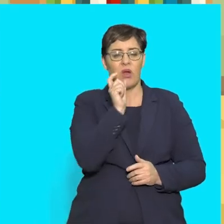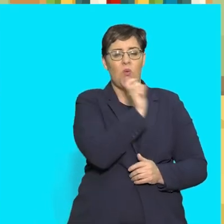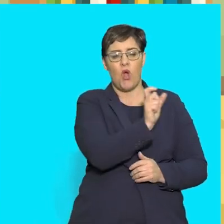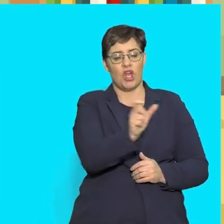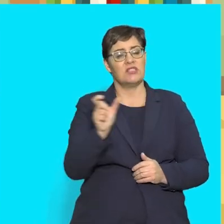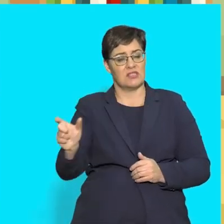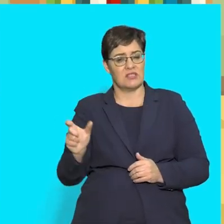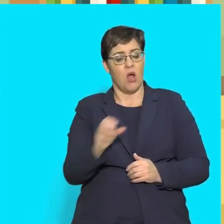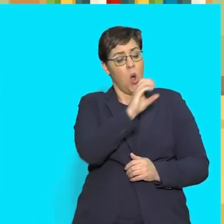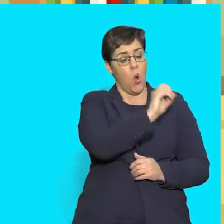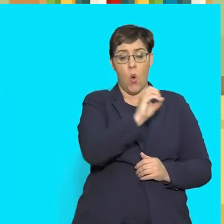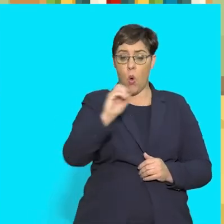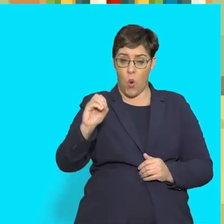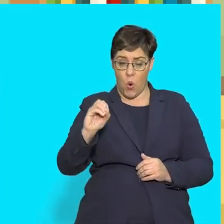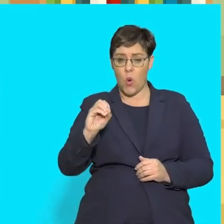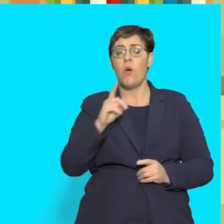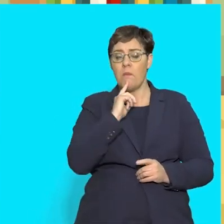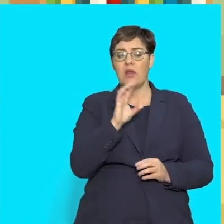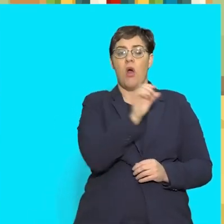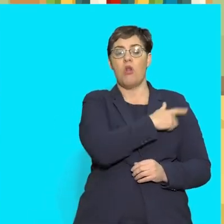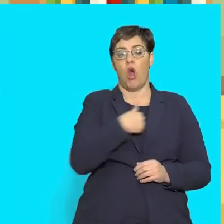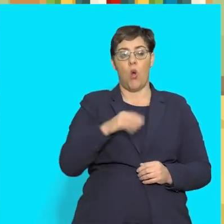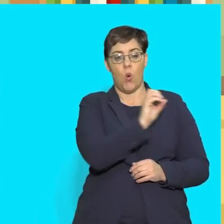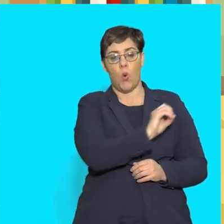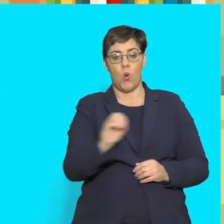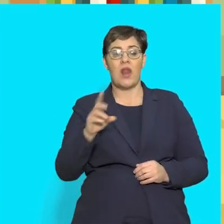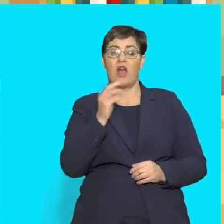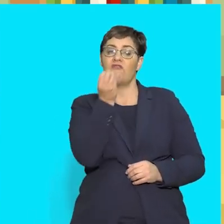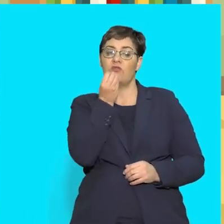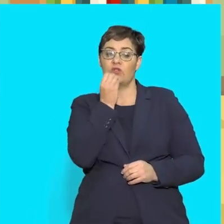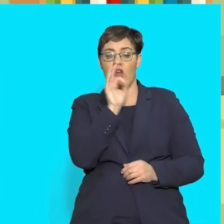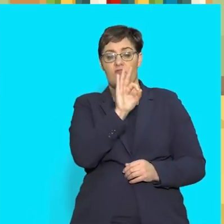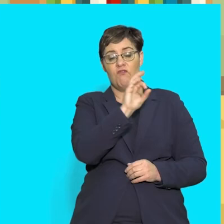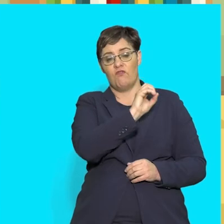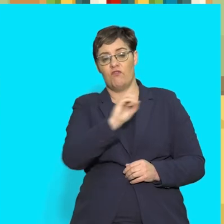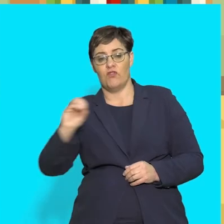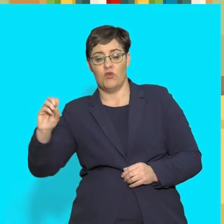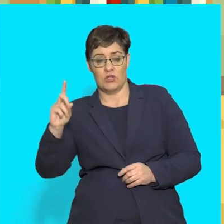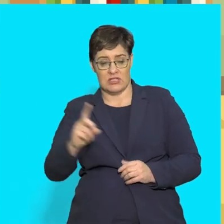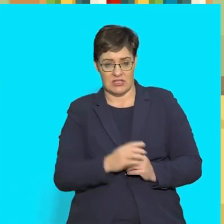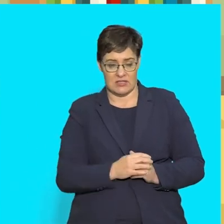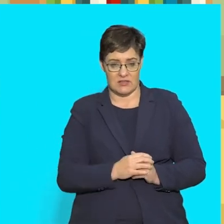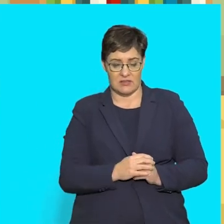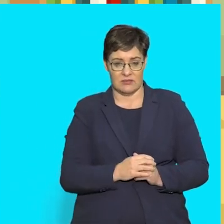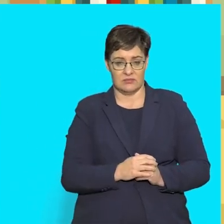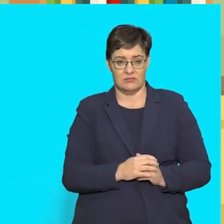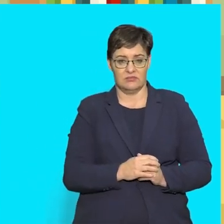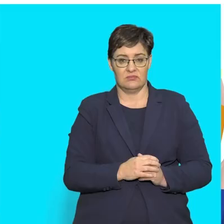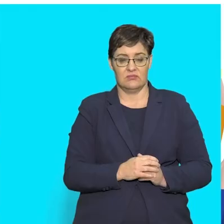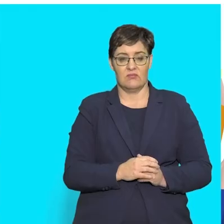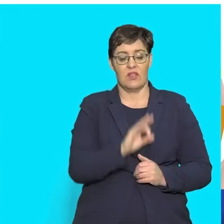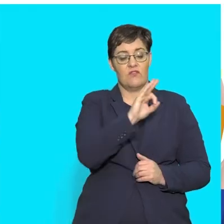some of these words where the double O is a long sound, as in food. Listen to these